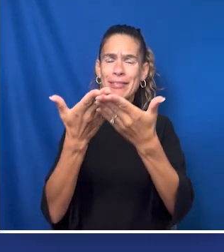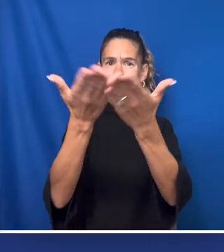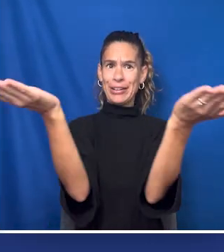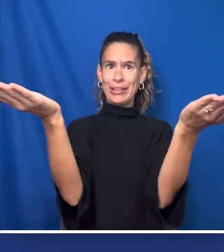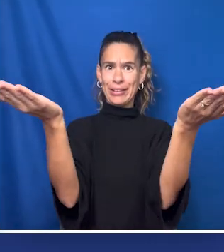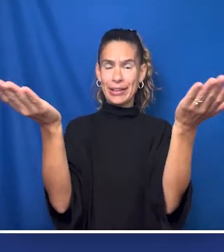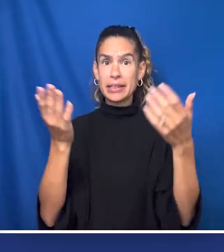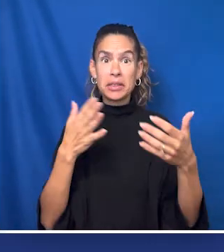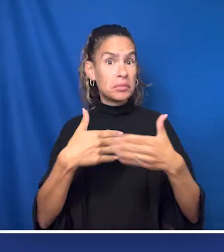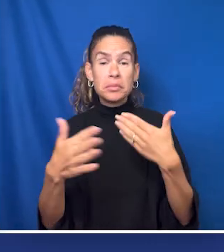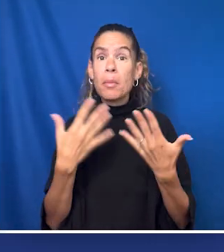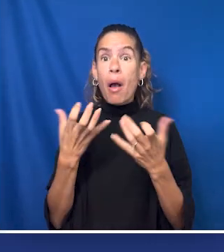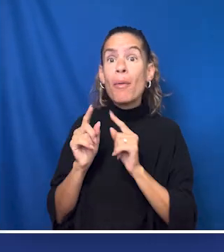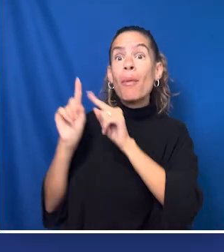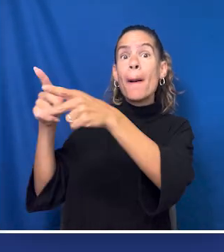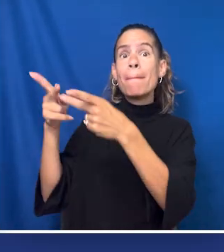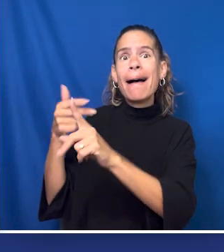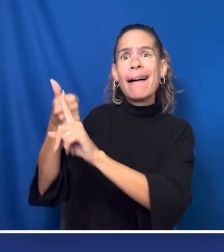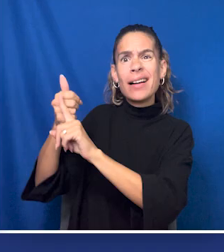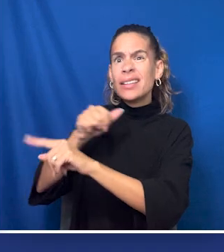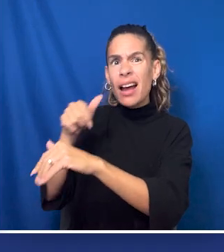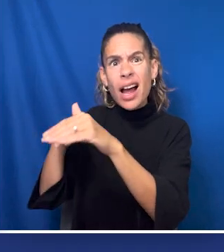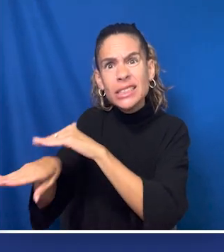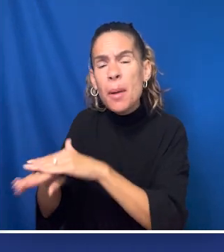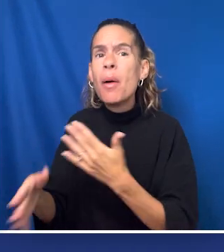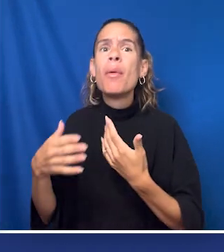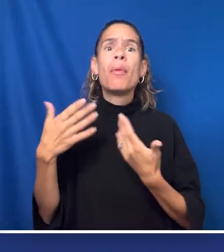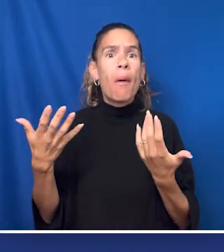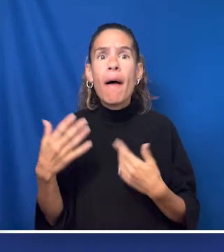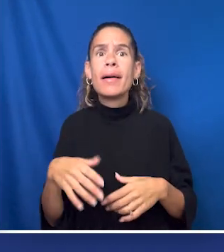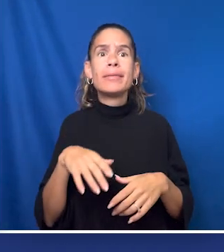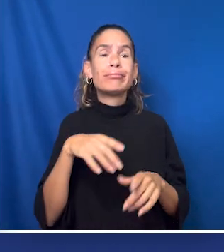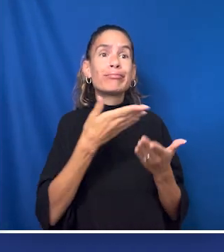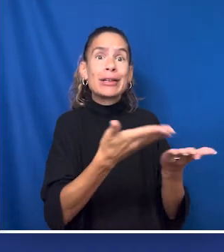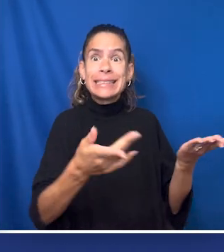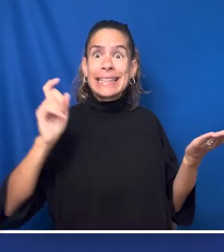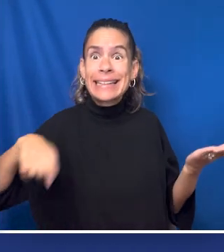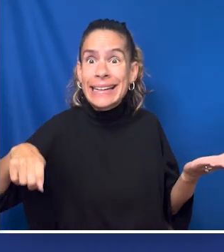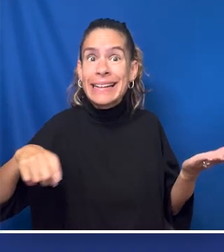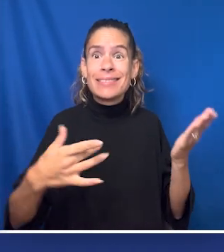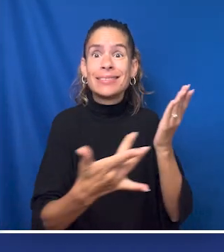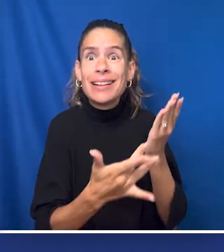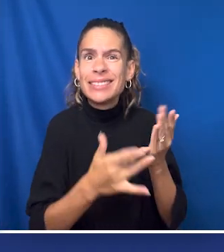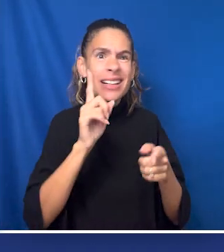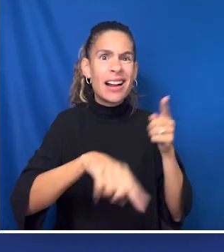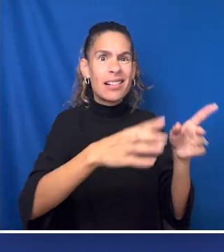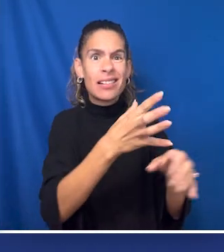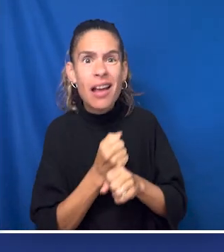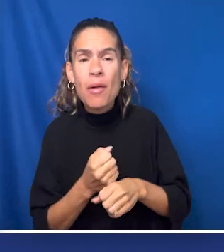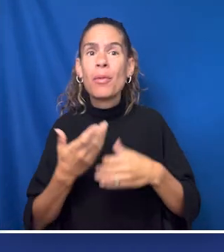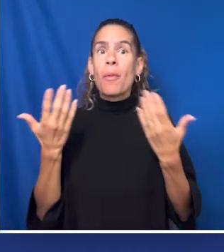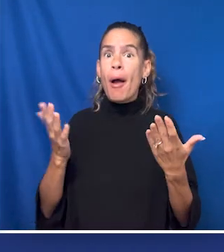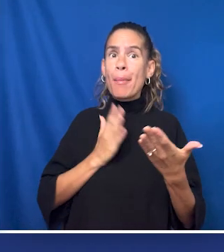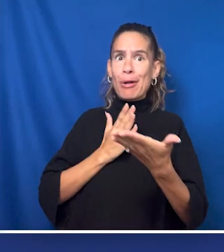with disabilities face a lot of barriers. Whether it's because places we want to go aren't accessible, we can't get the